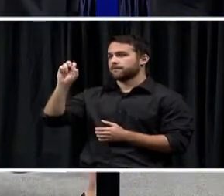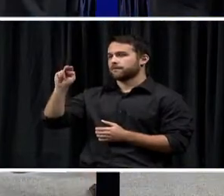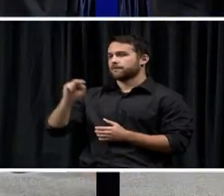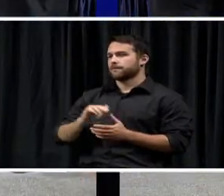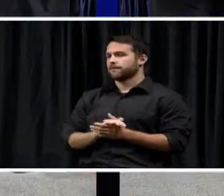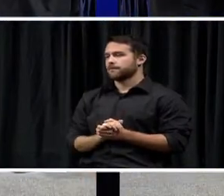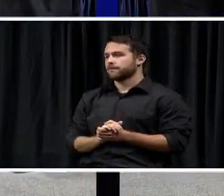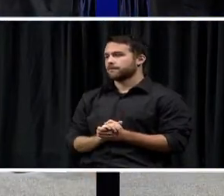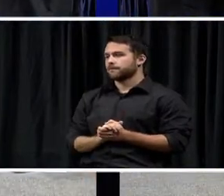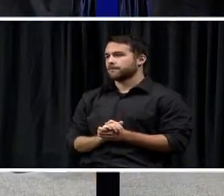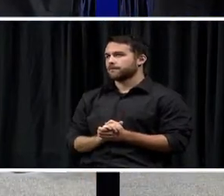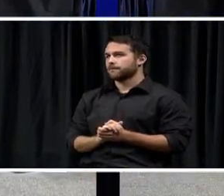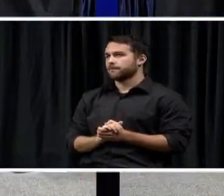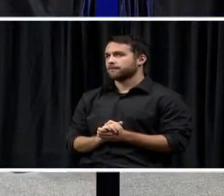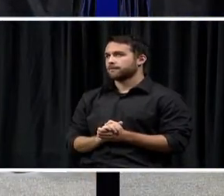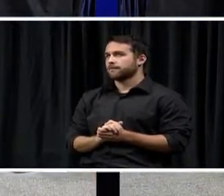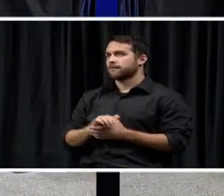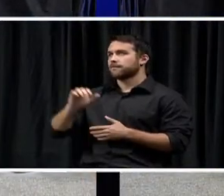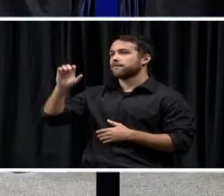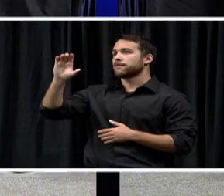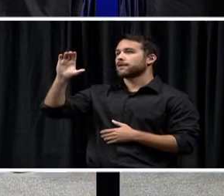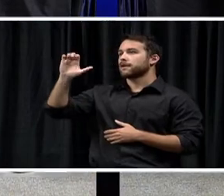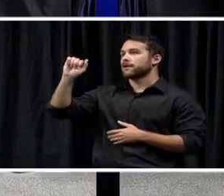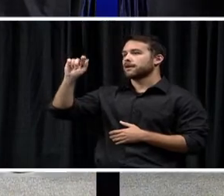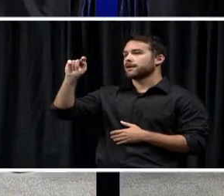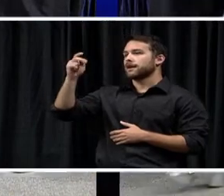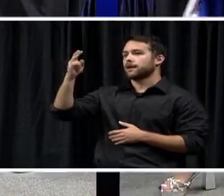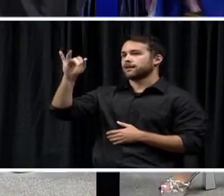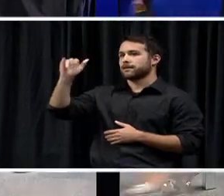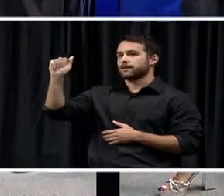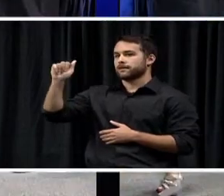Lopez Cortez. Kathia Lopez.